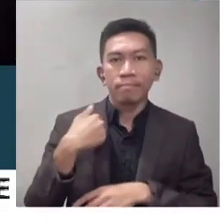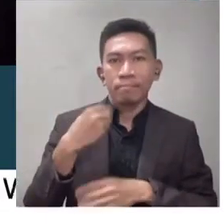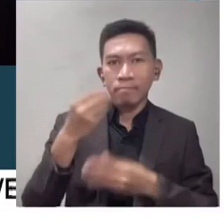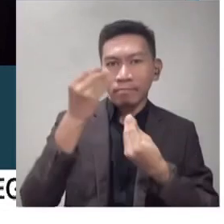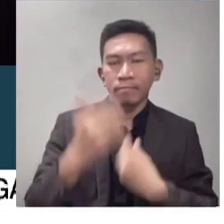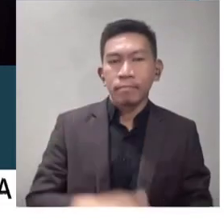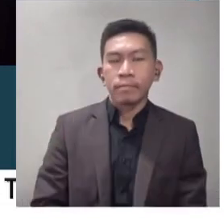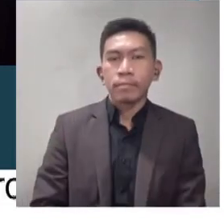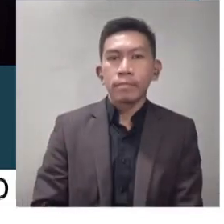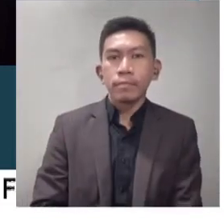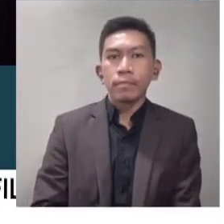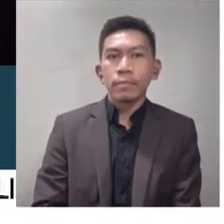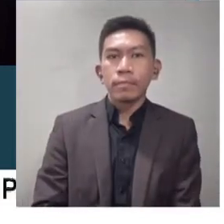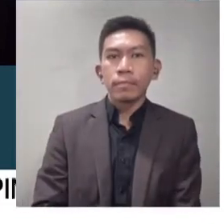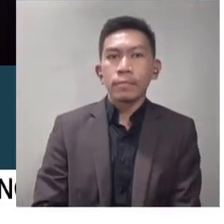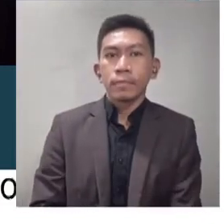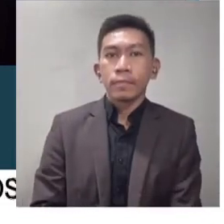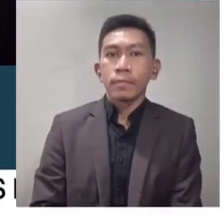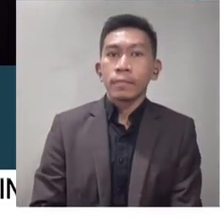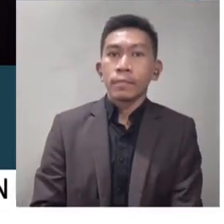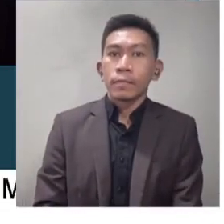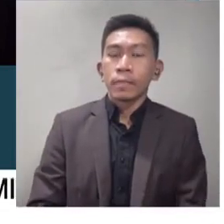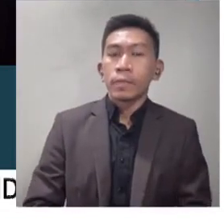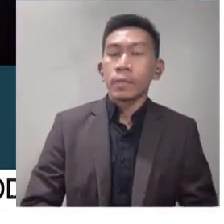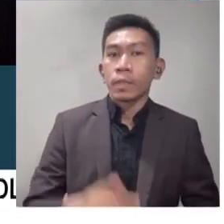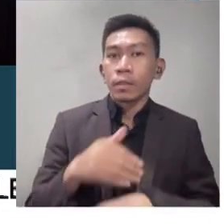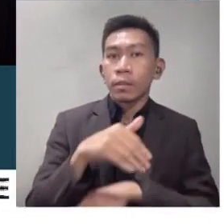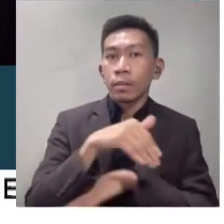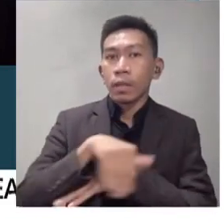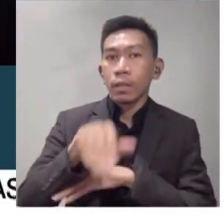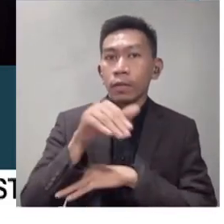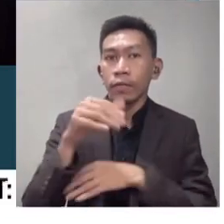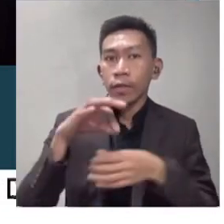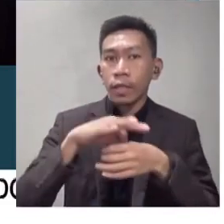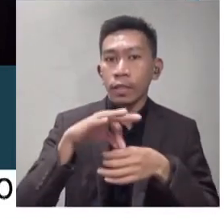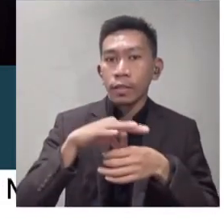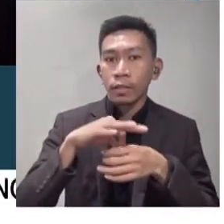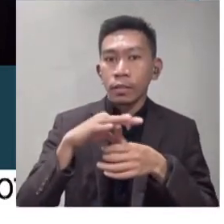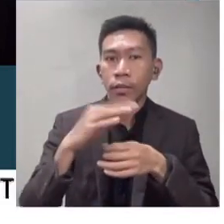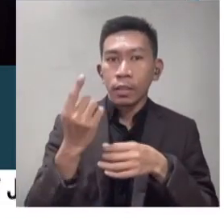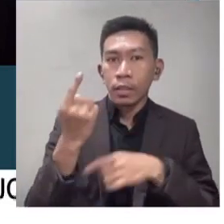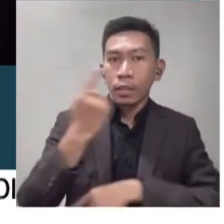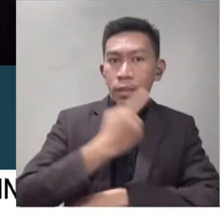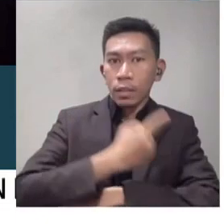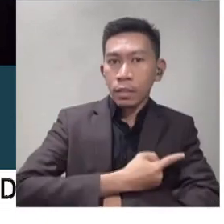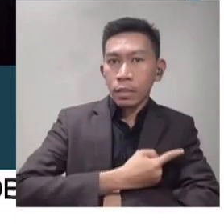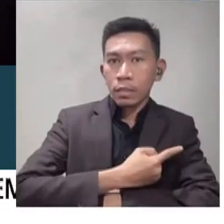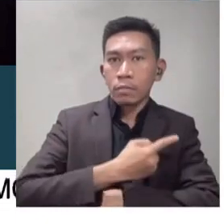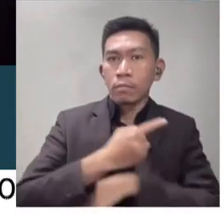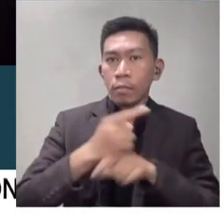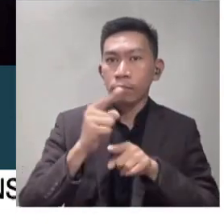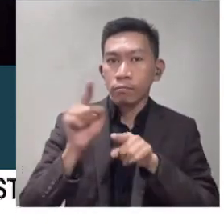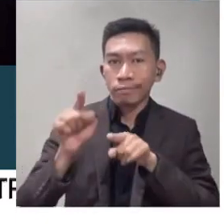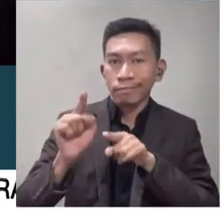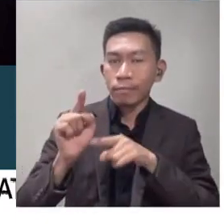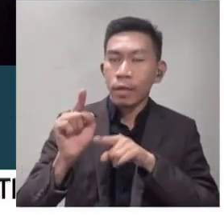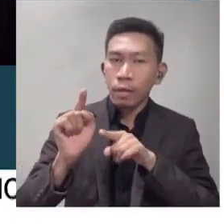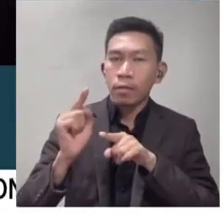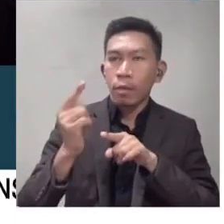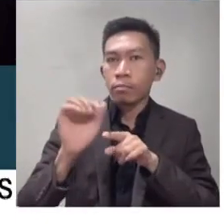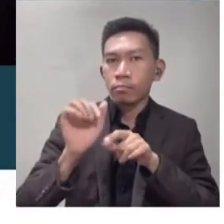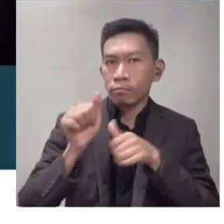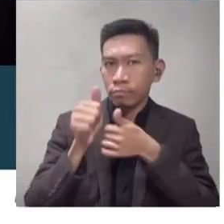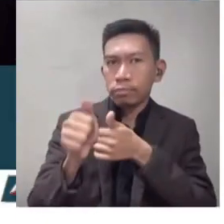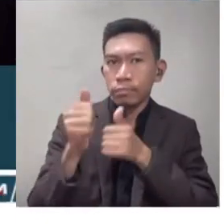of course, that the eve of the elections and election day, everything will go smoothly, and that everyone will follow the rules